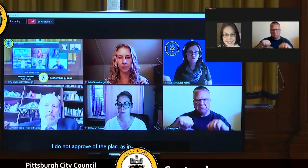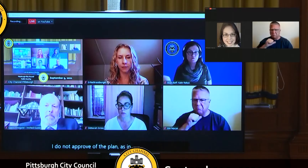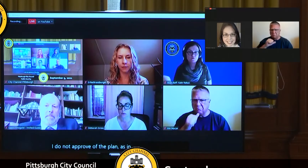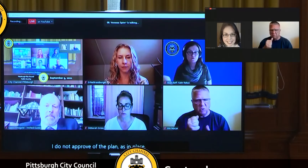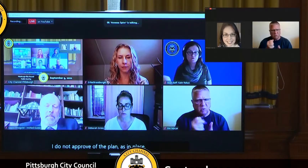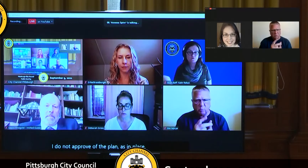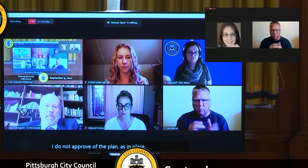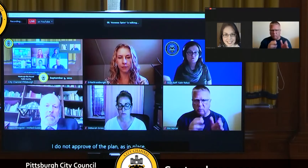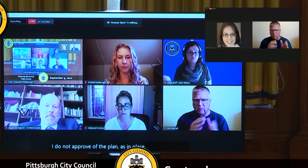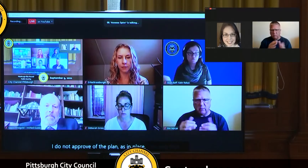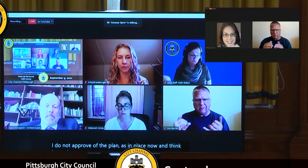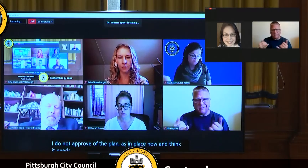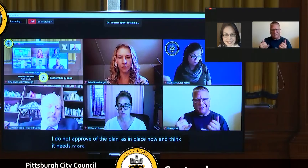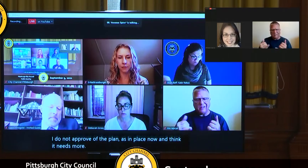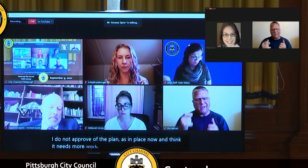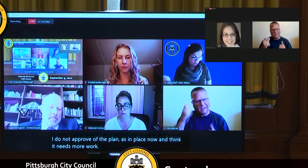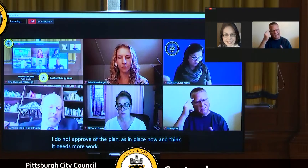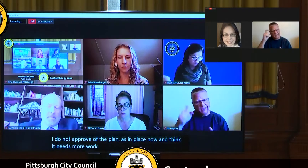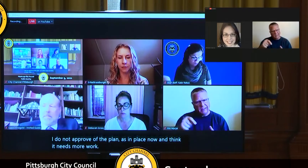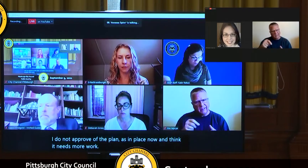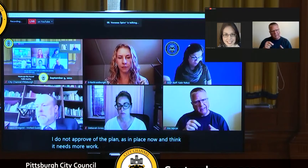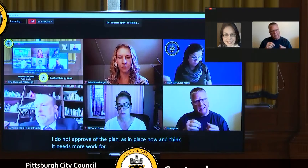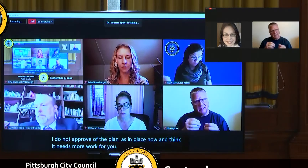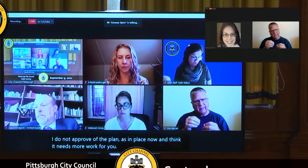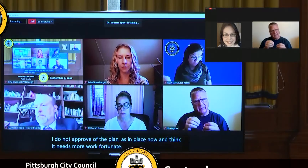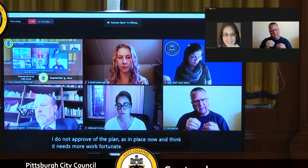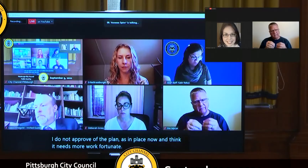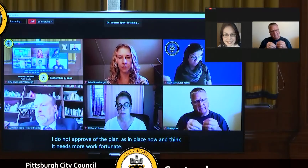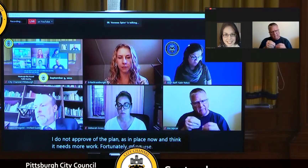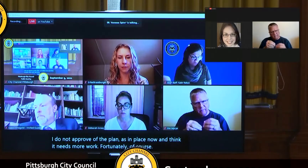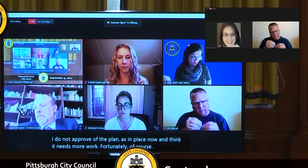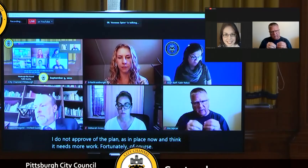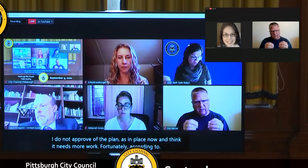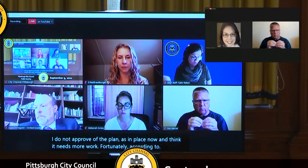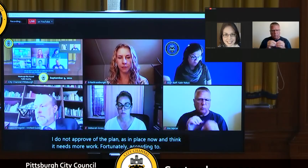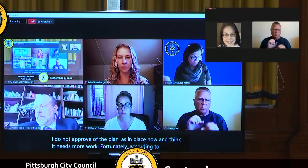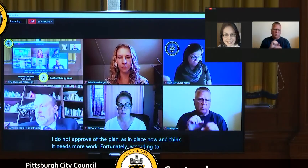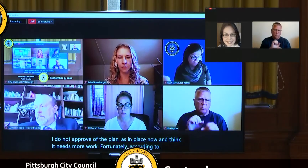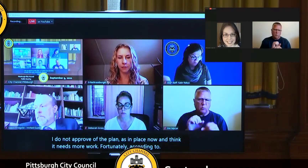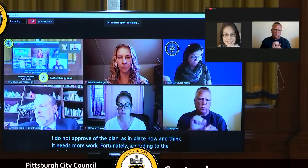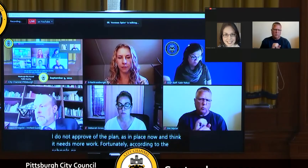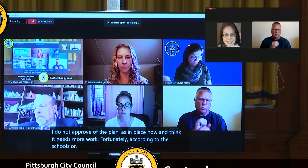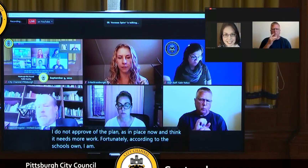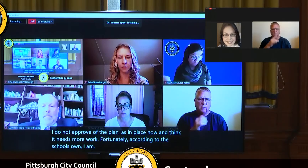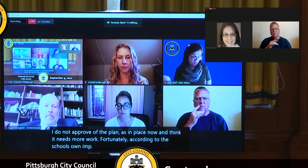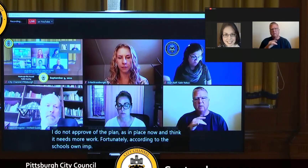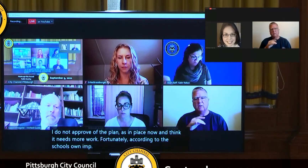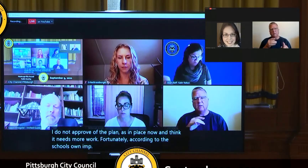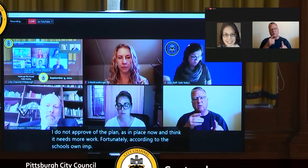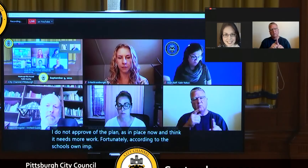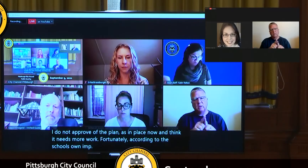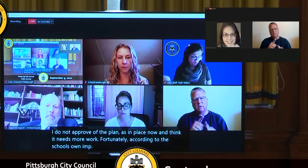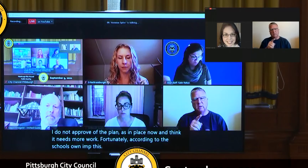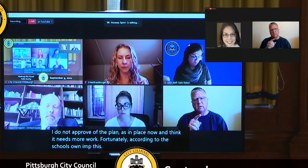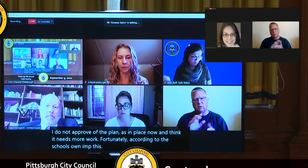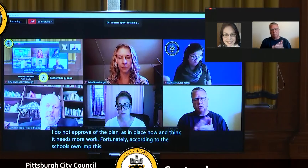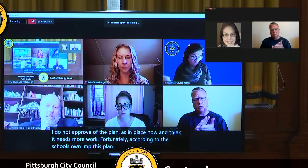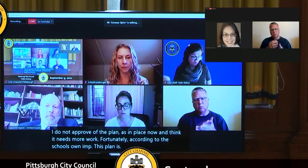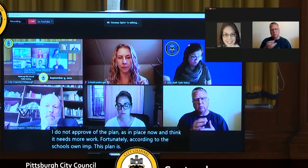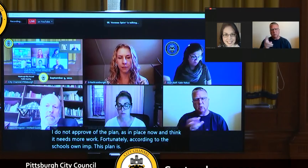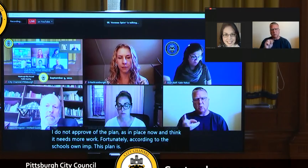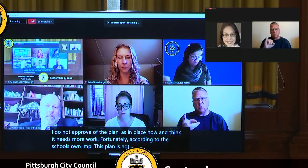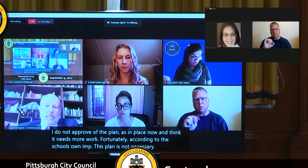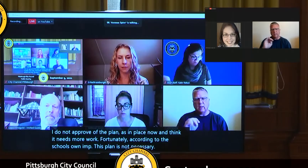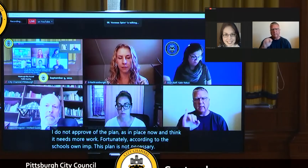and think it needs more work. Fortunately, according to the school's own IMP, this plan is not